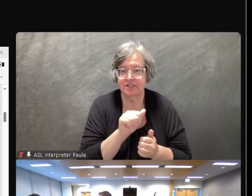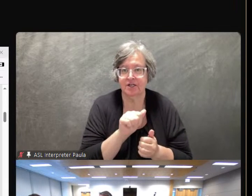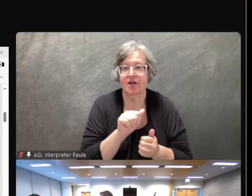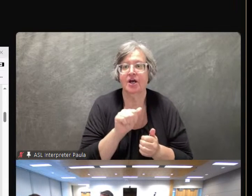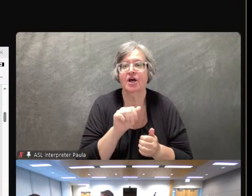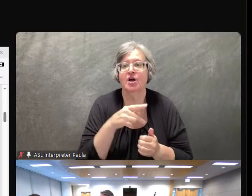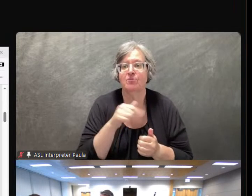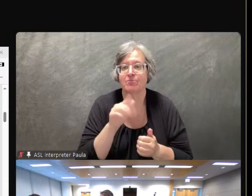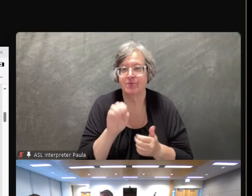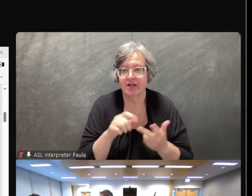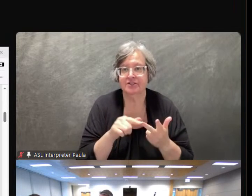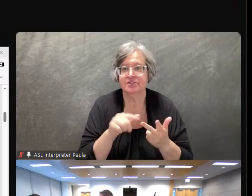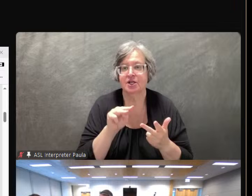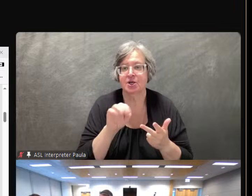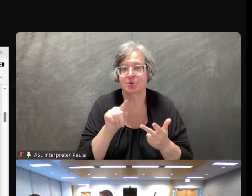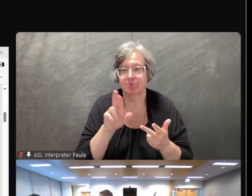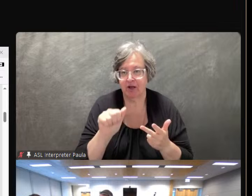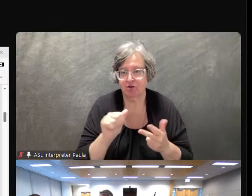metro. And